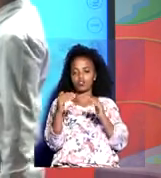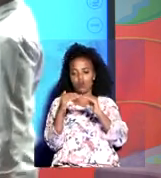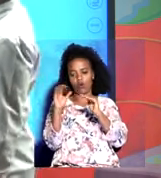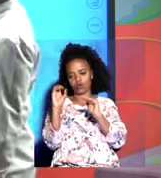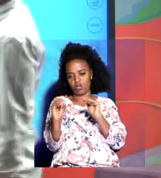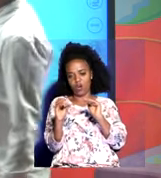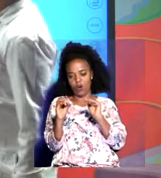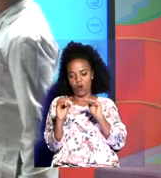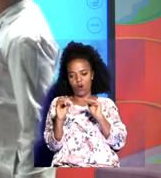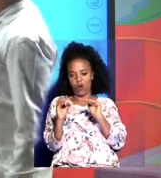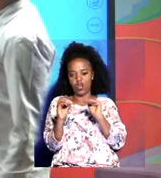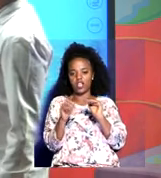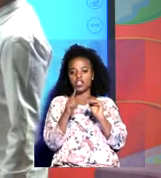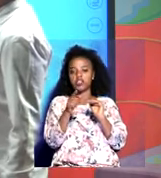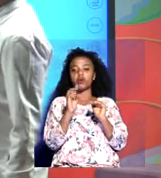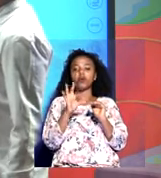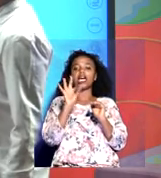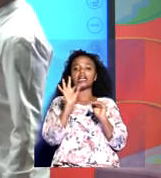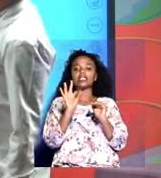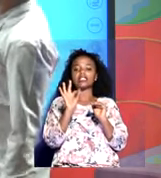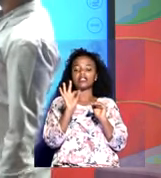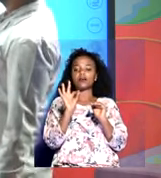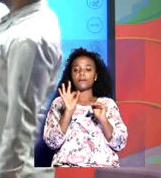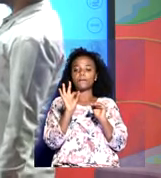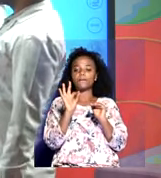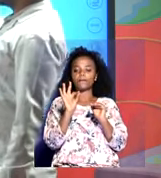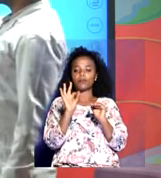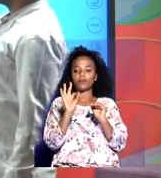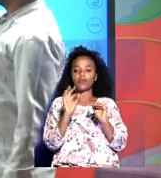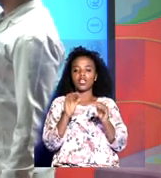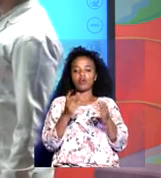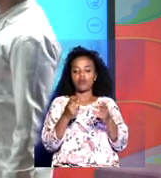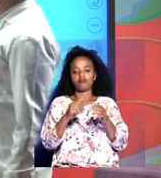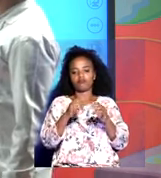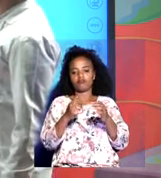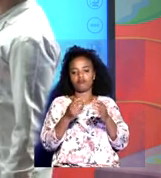And you get this one. So taking this to the other